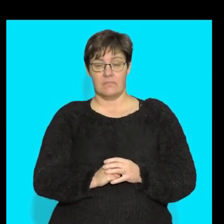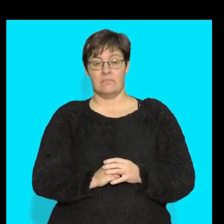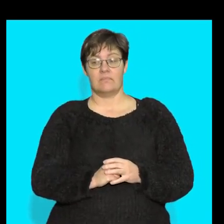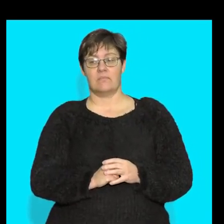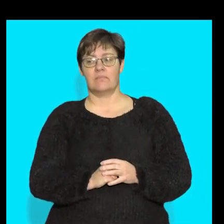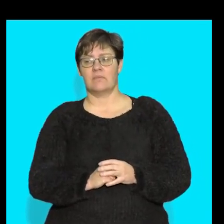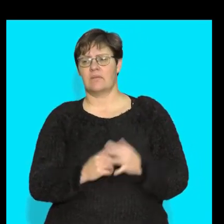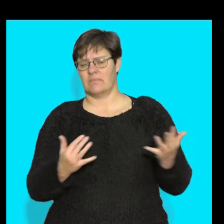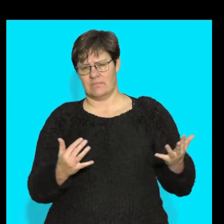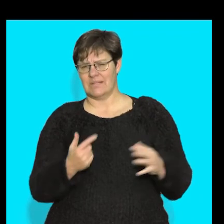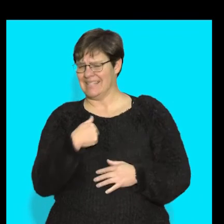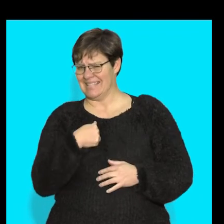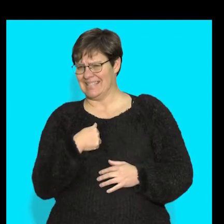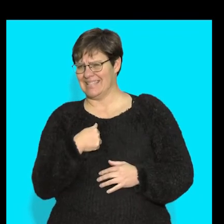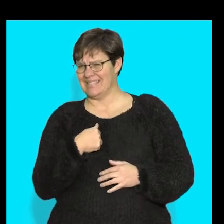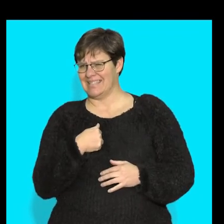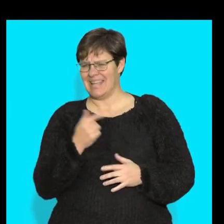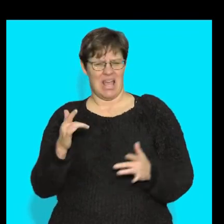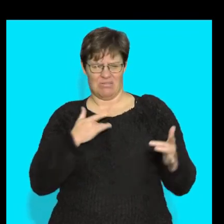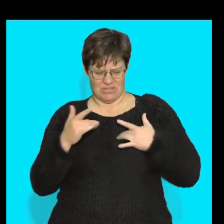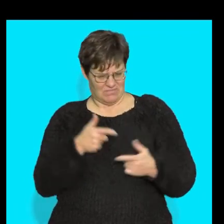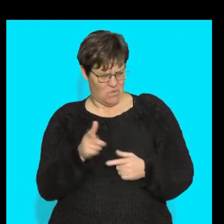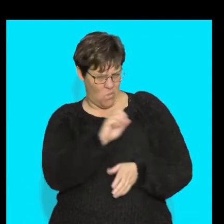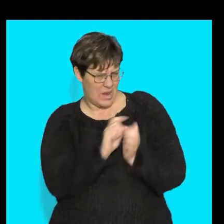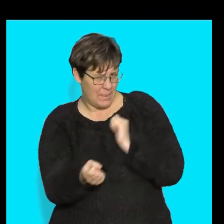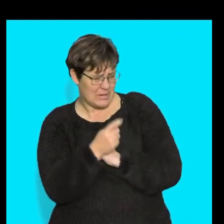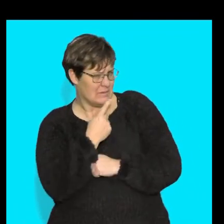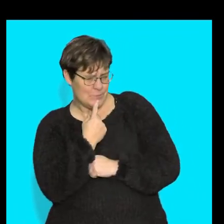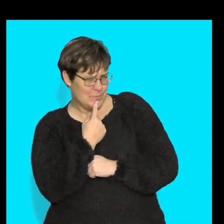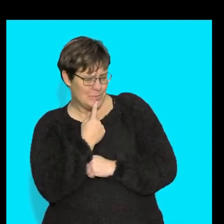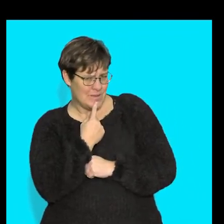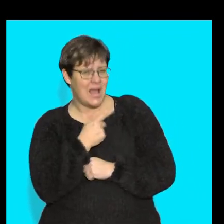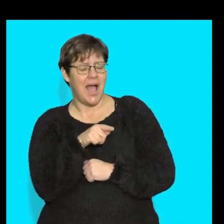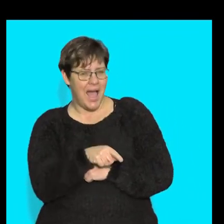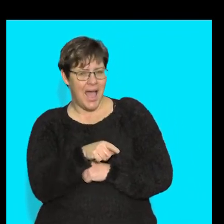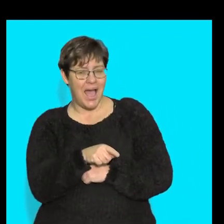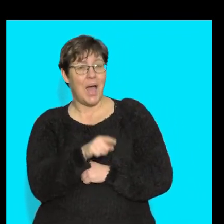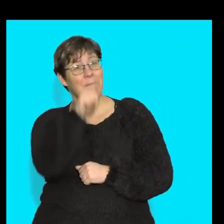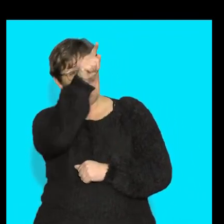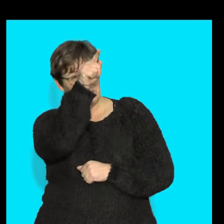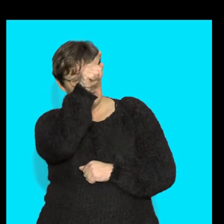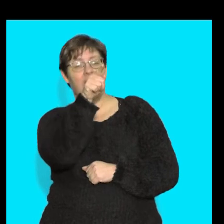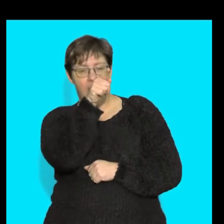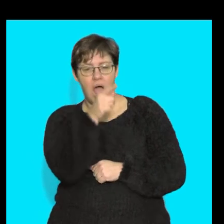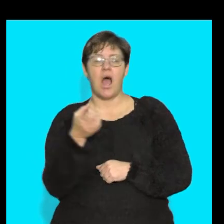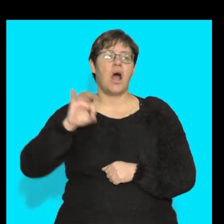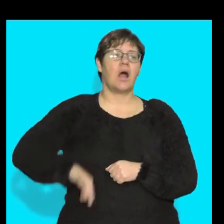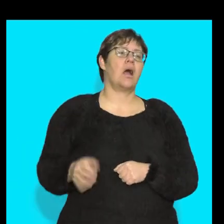already I'm already imagining what exactly is going to happen here, because it's like this founding member is the one that's just going